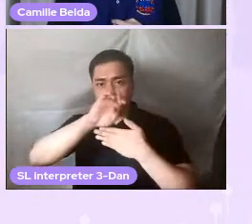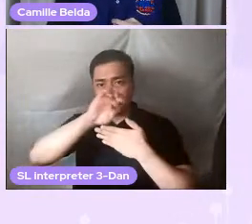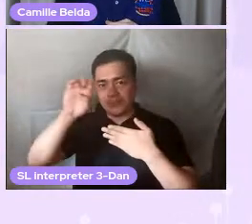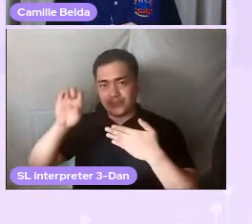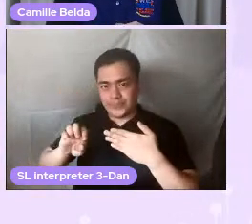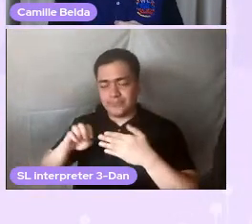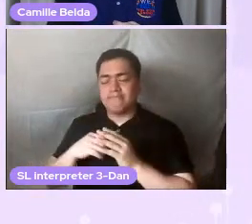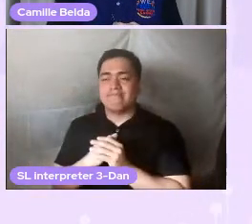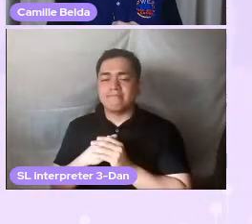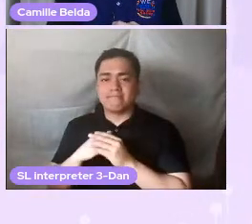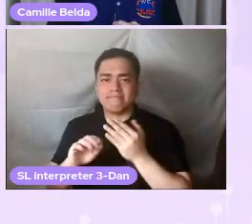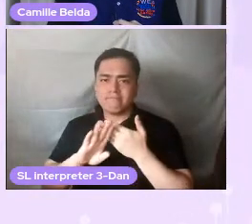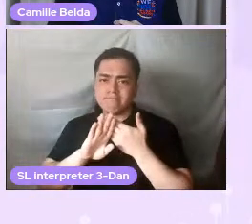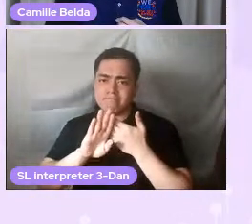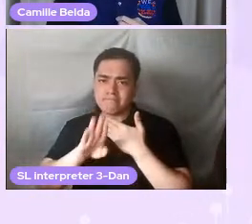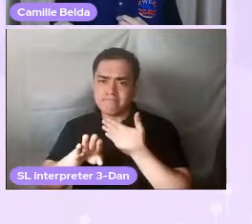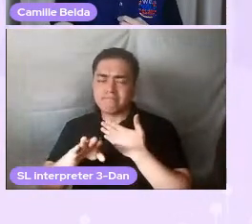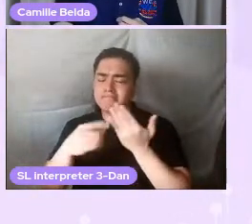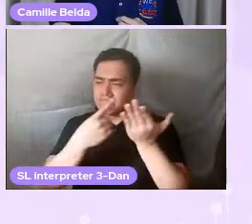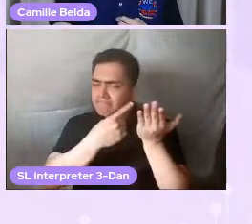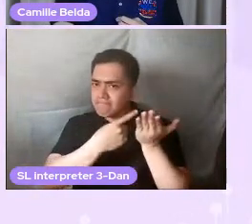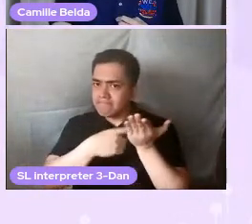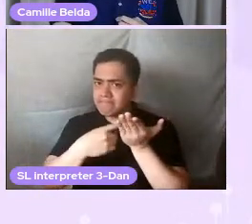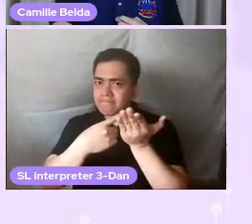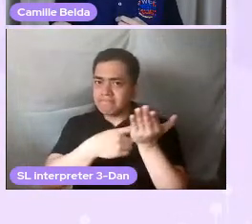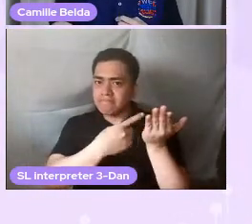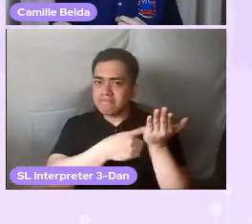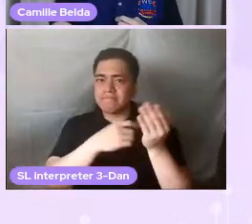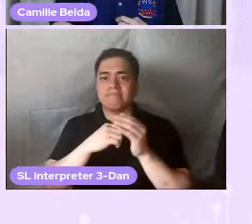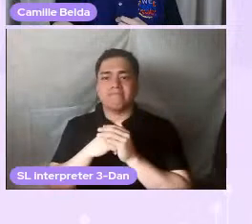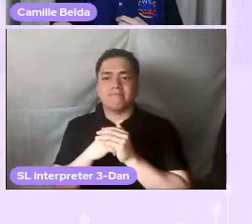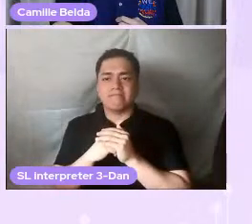Going back to our discussion.